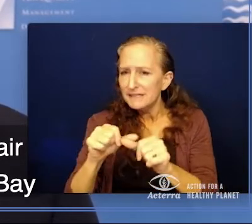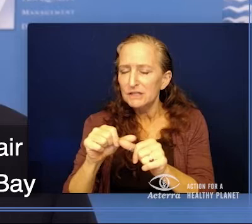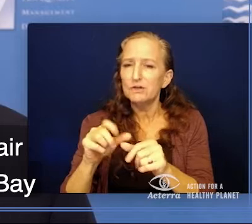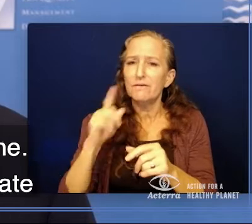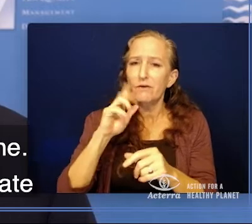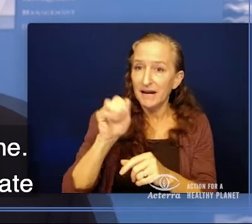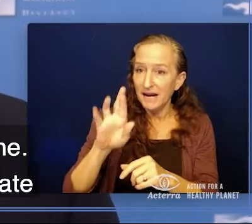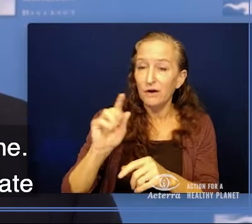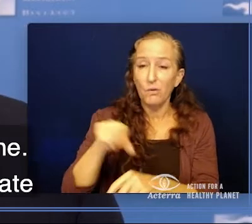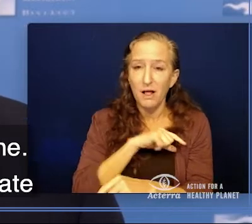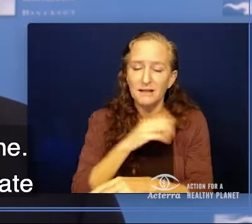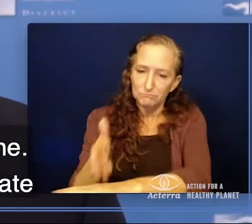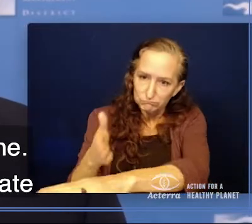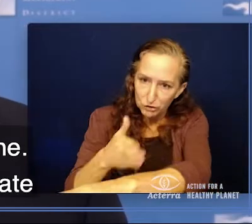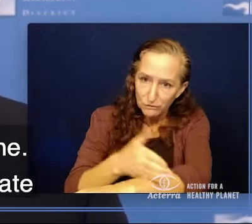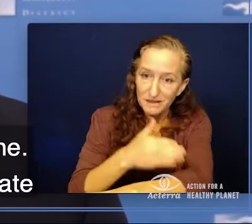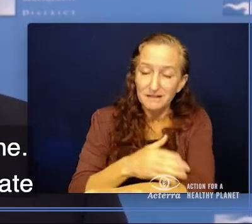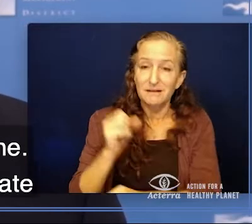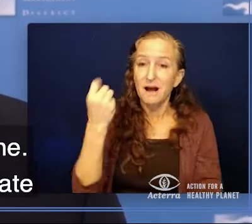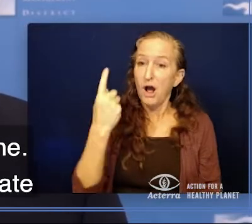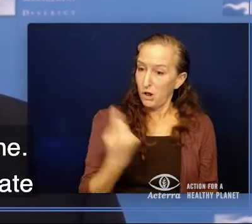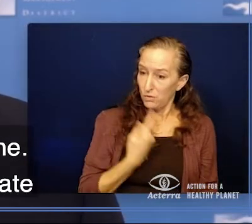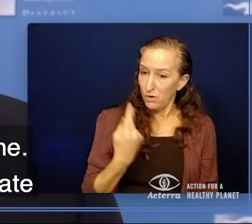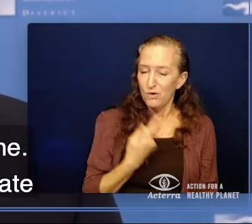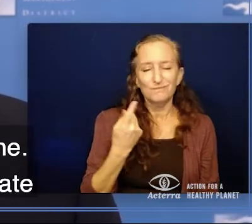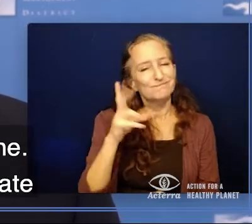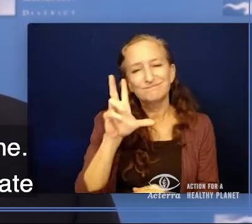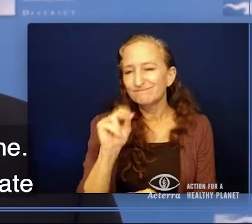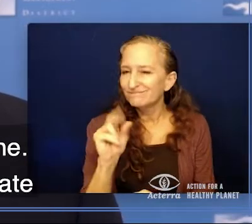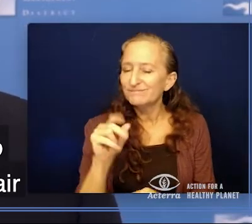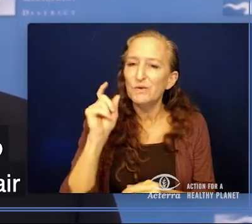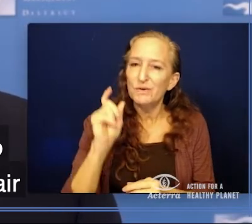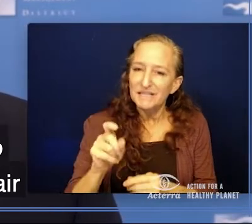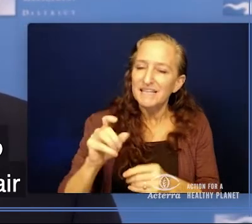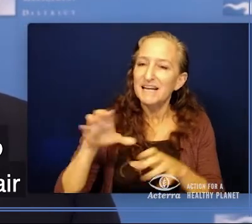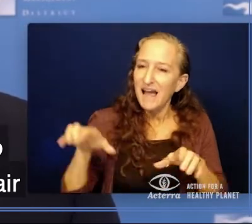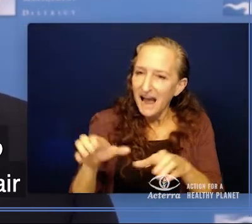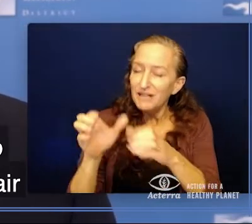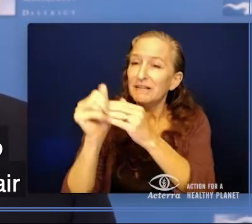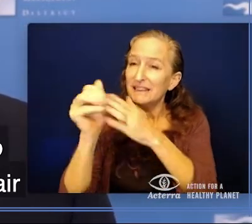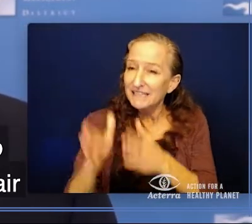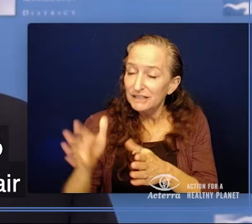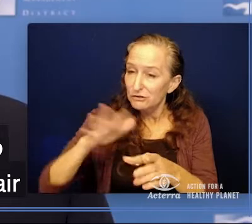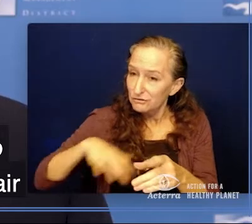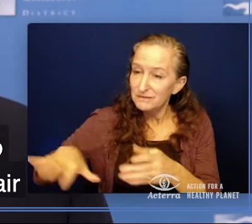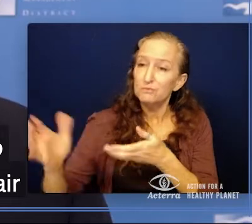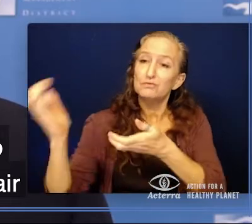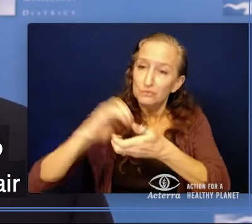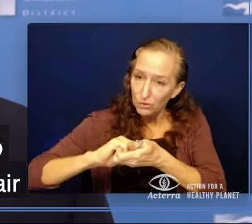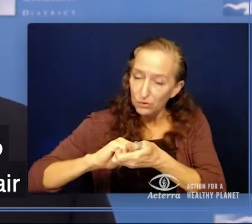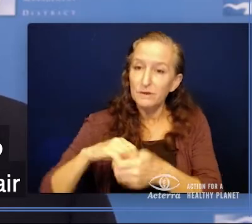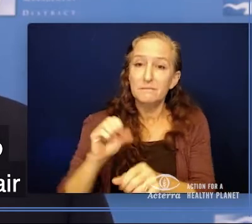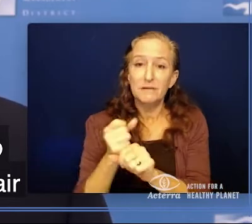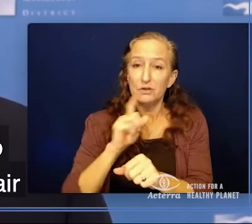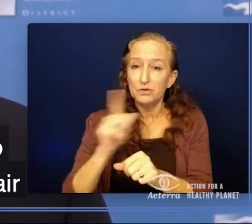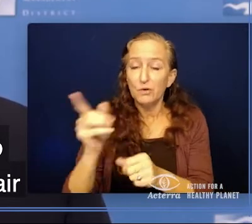improvements in the Bay Area. But we can't do it alone. We need air quality and climate action leaders to join us to ensure